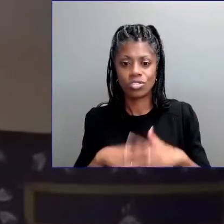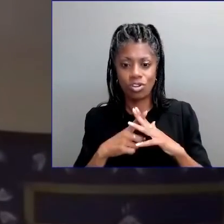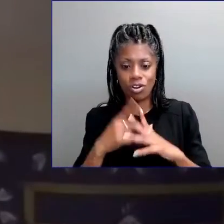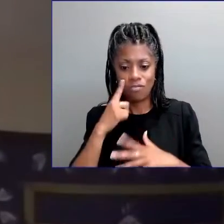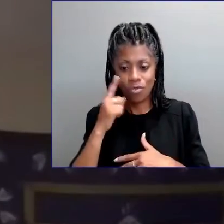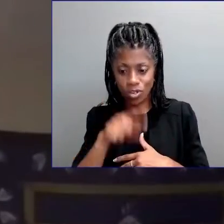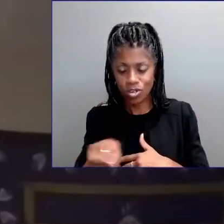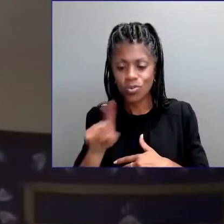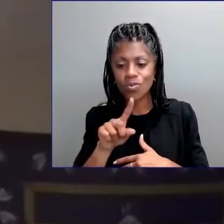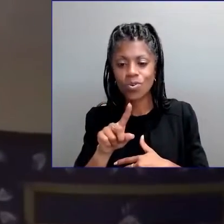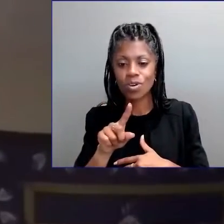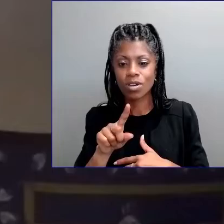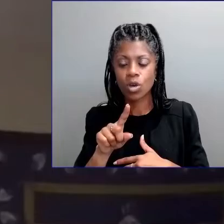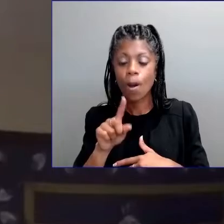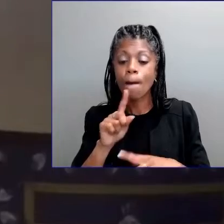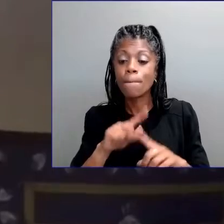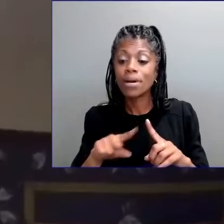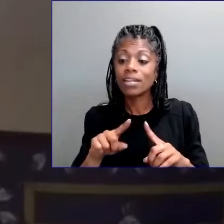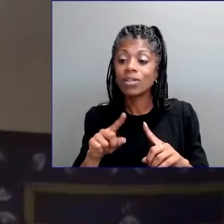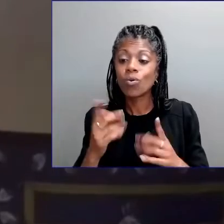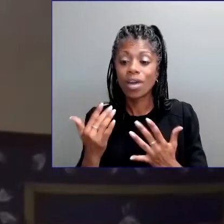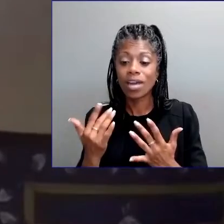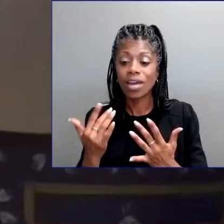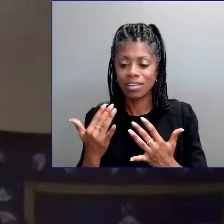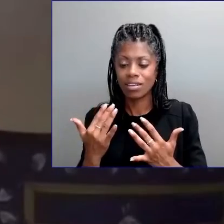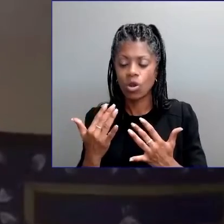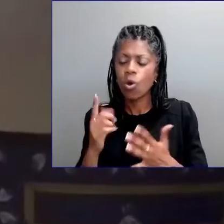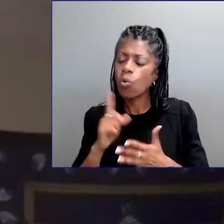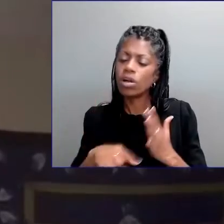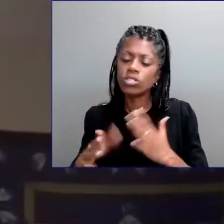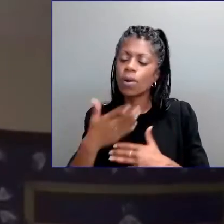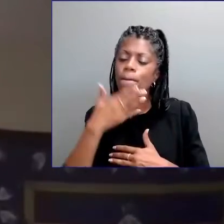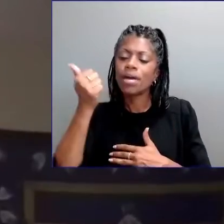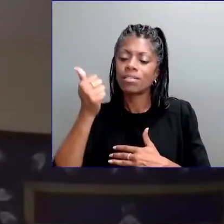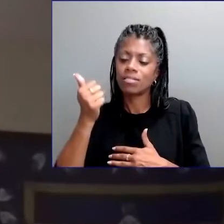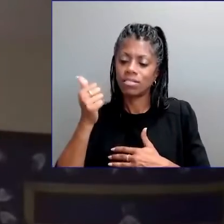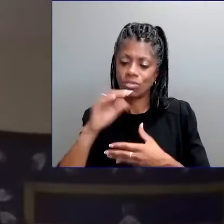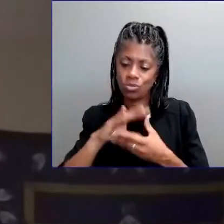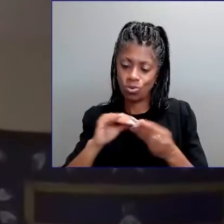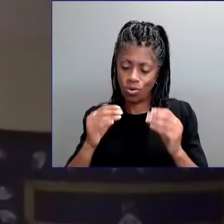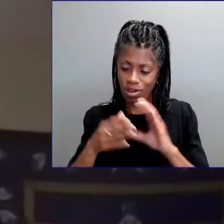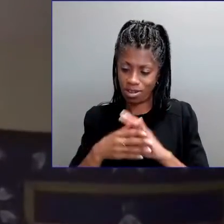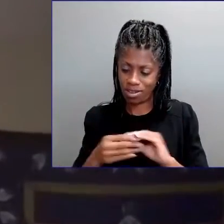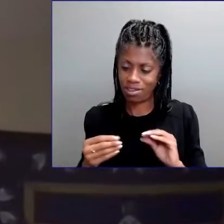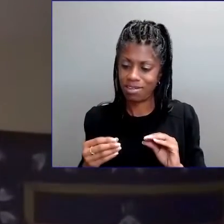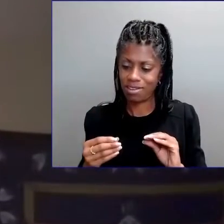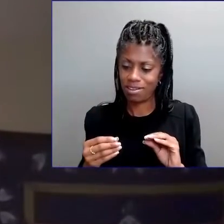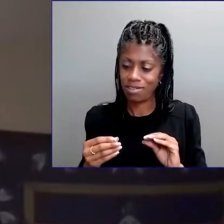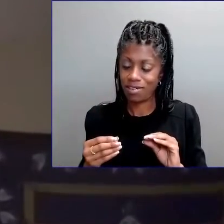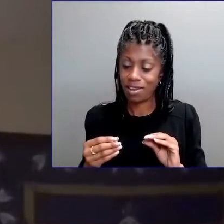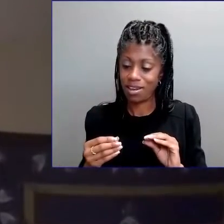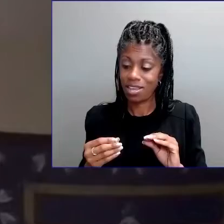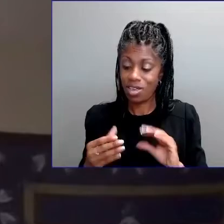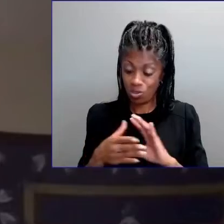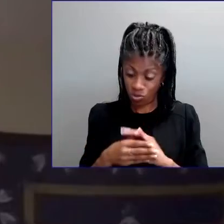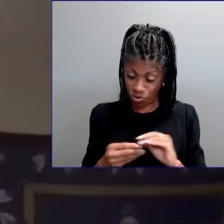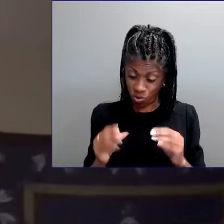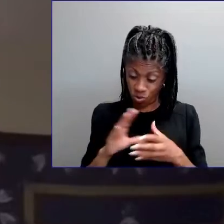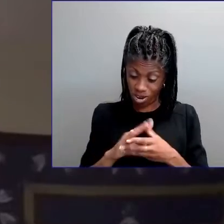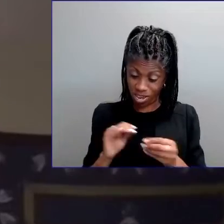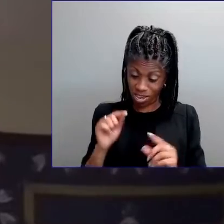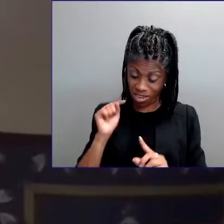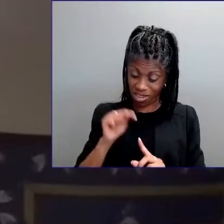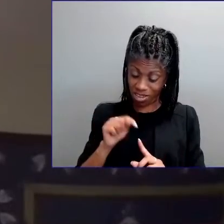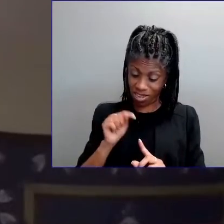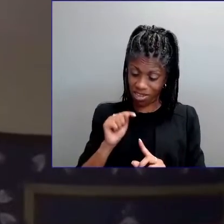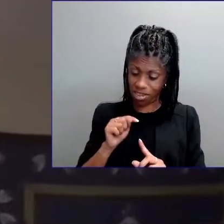you invested in telling? If the storyteller doesn't fundamentally change the way they've been taught to think about and